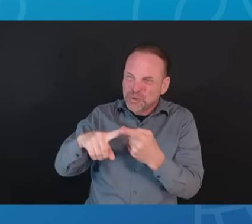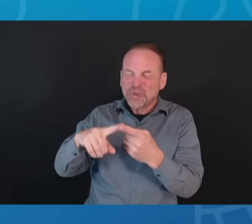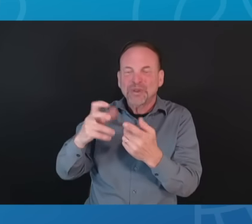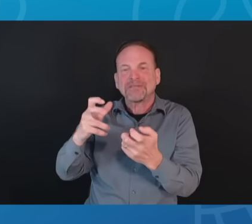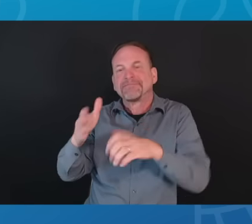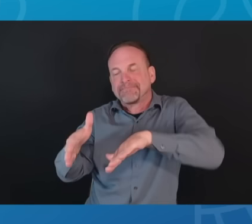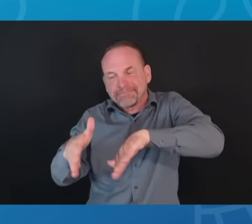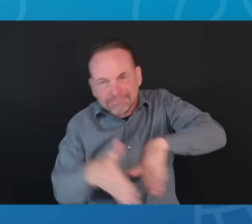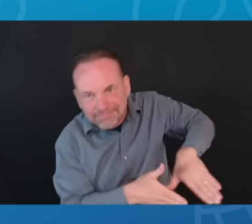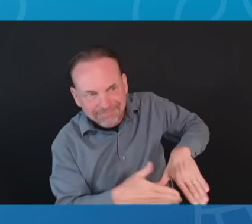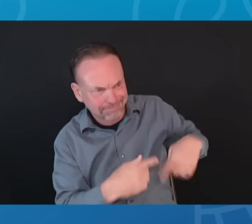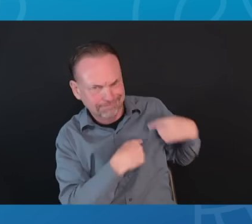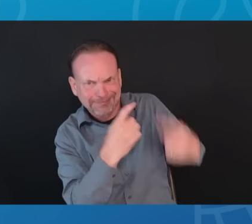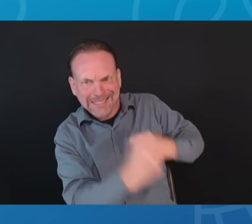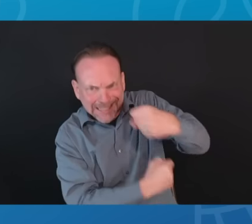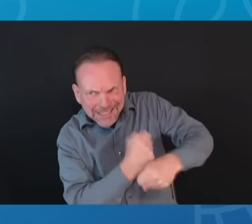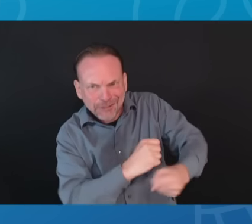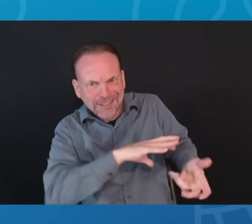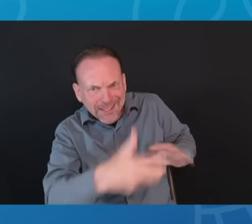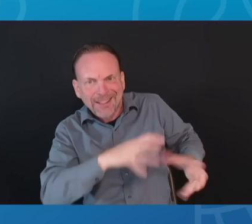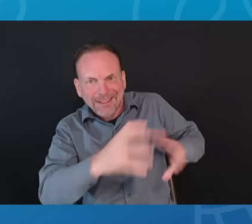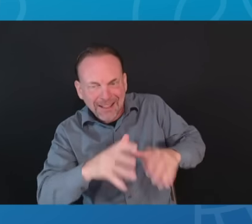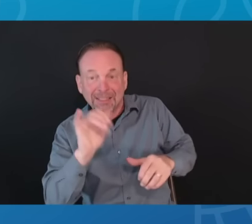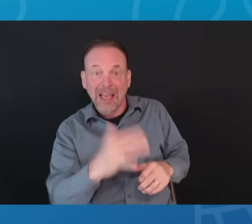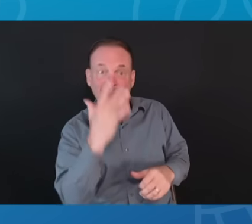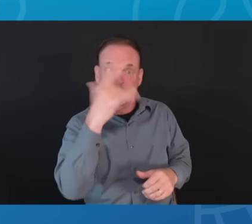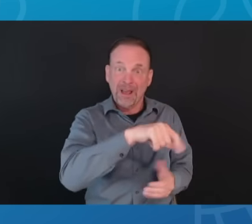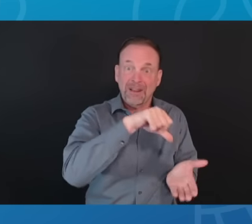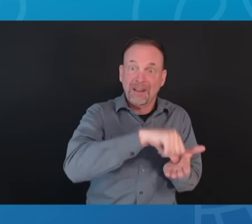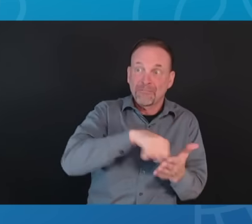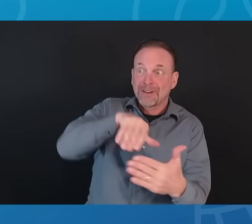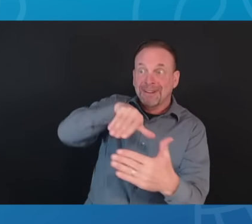they ultimately destabilize Iraq and they destabilize the region. Thank you.